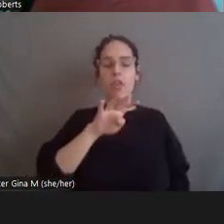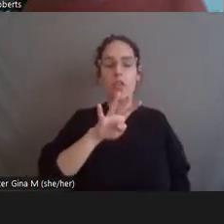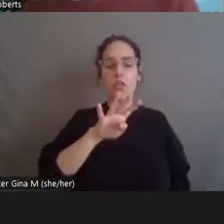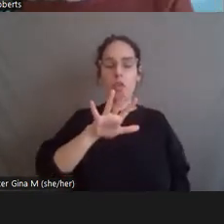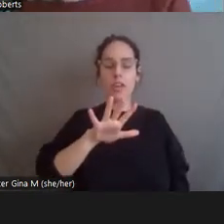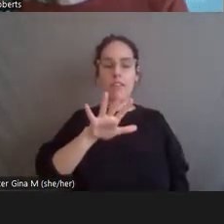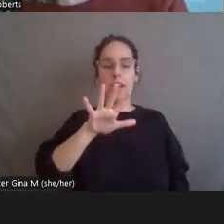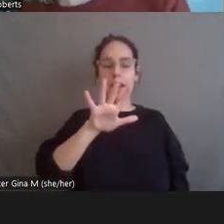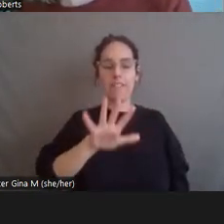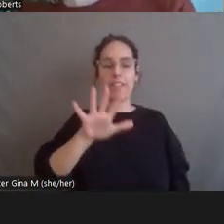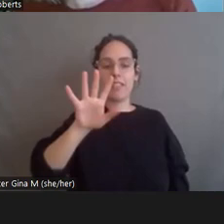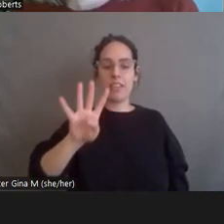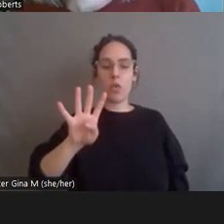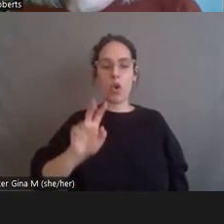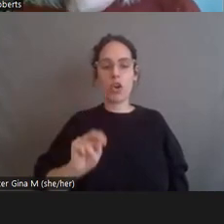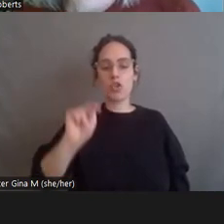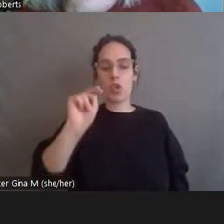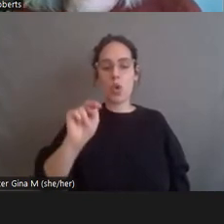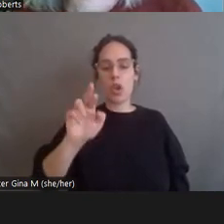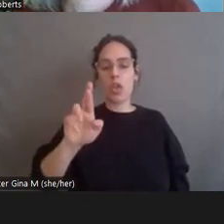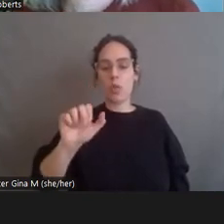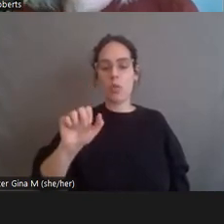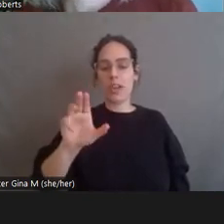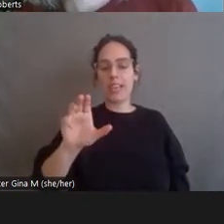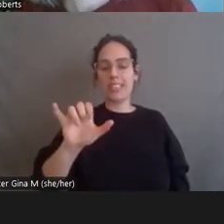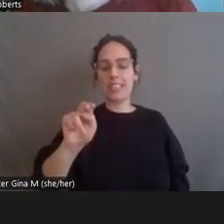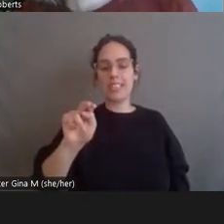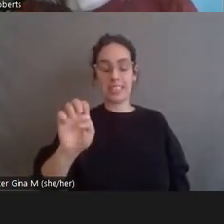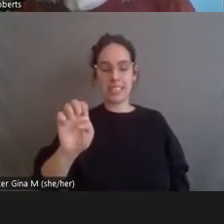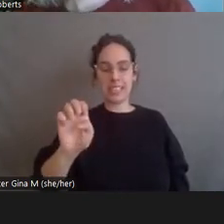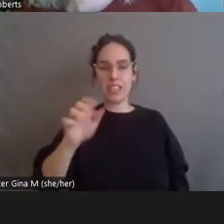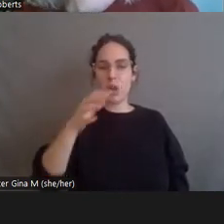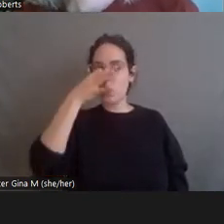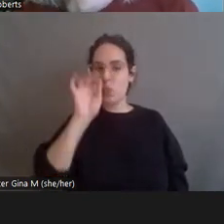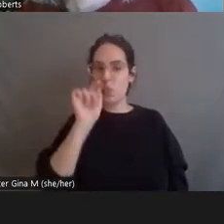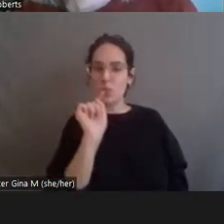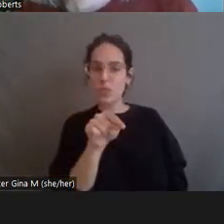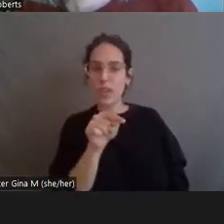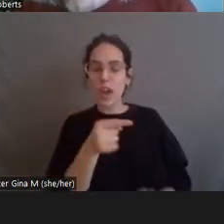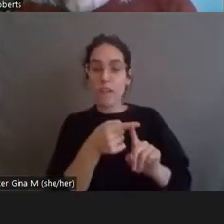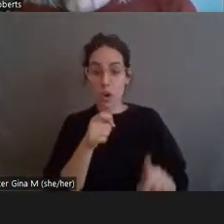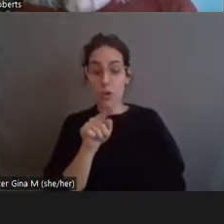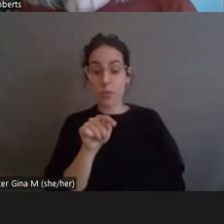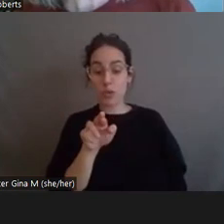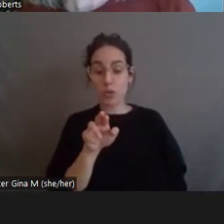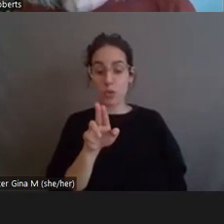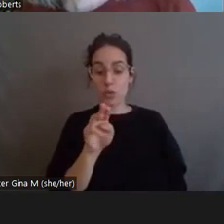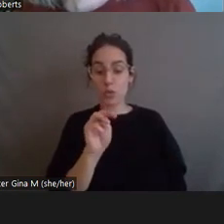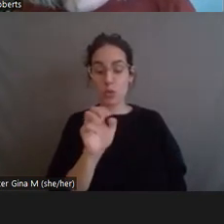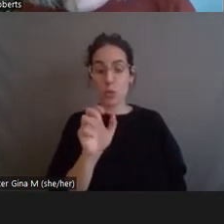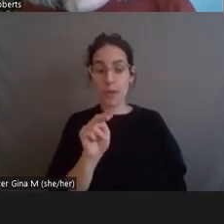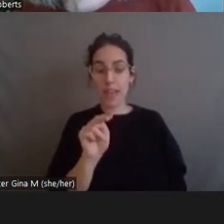4554 North Racine, right down the street from Truman College, actually. So if you are